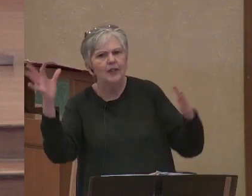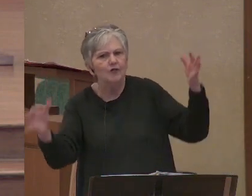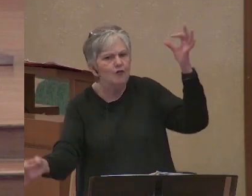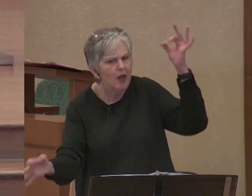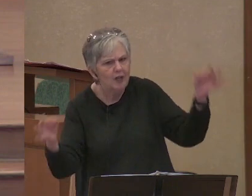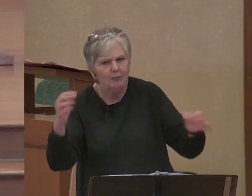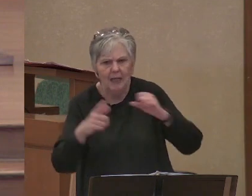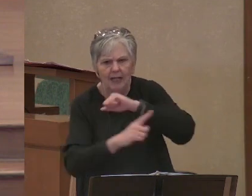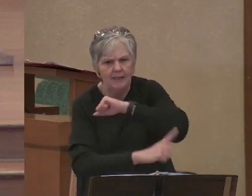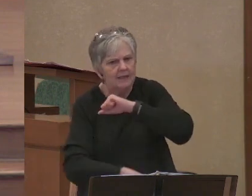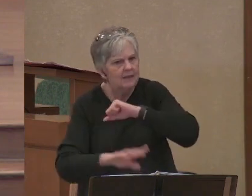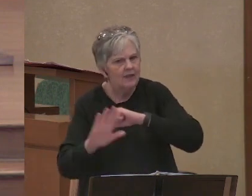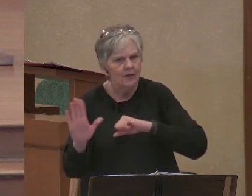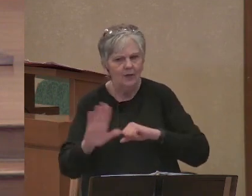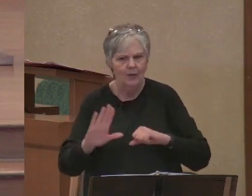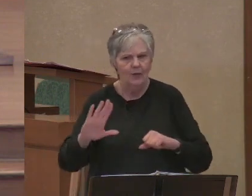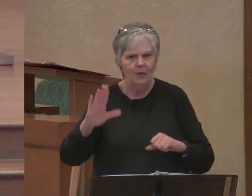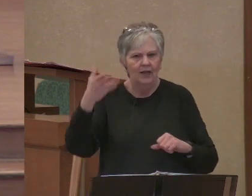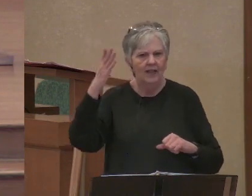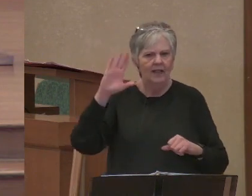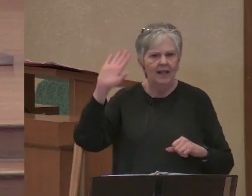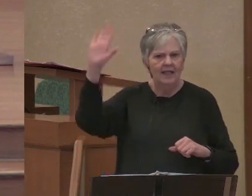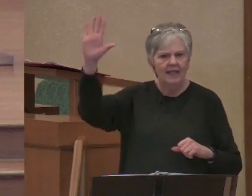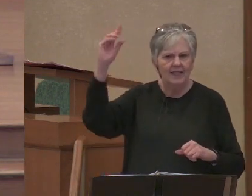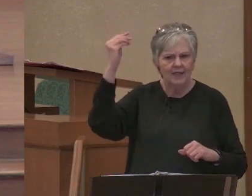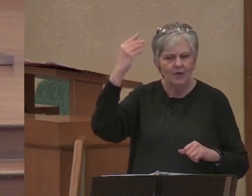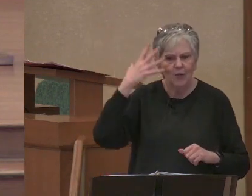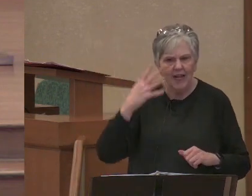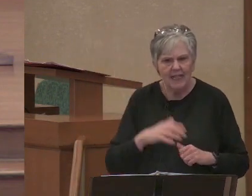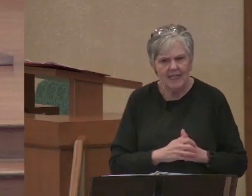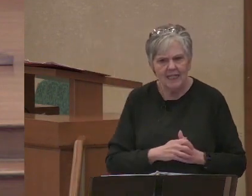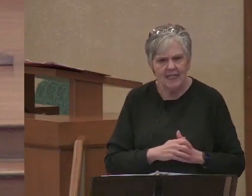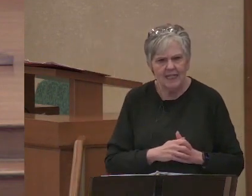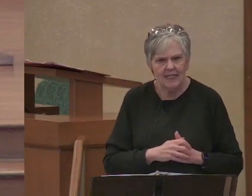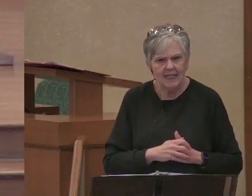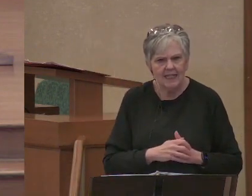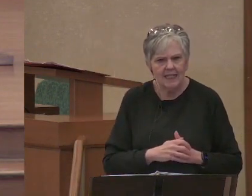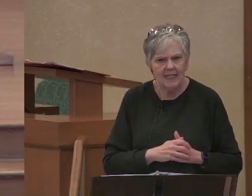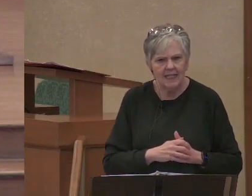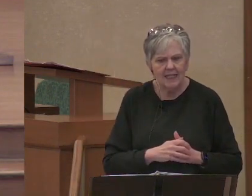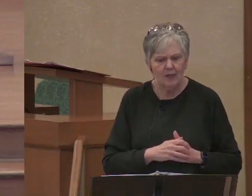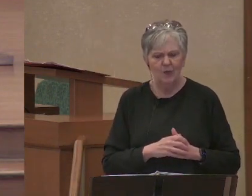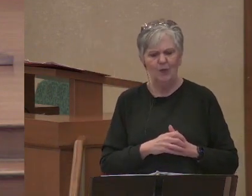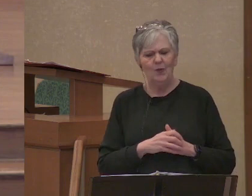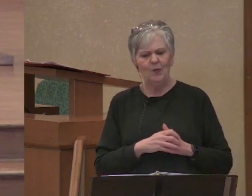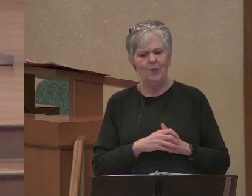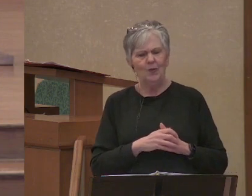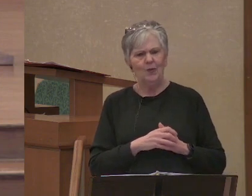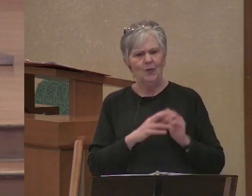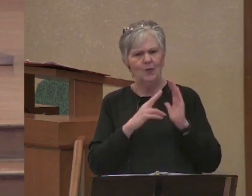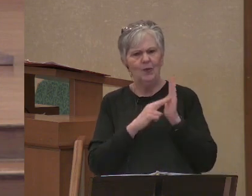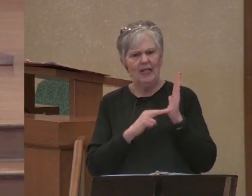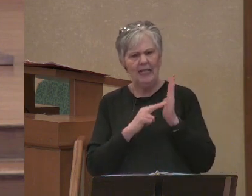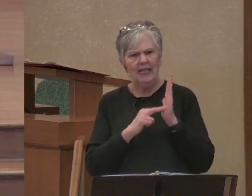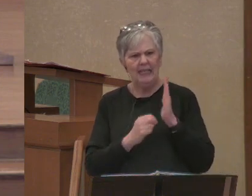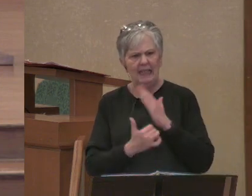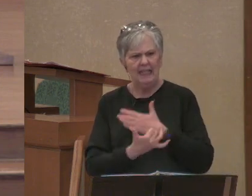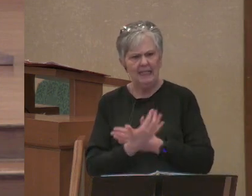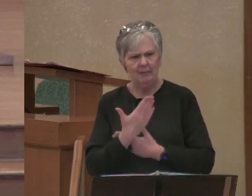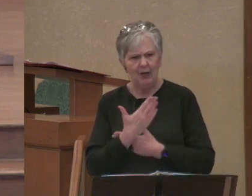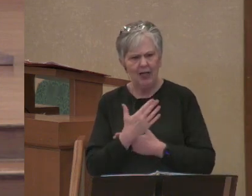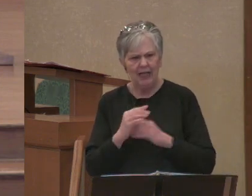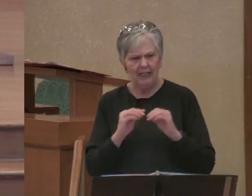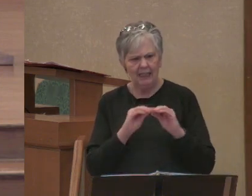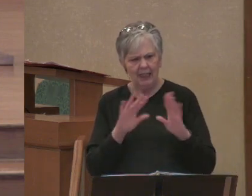God's grace. Perhaps shaken a bit by this morning's reading, let you be clear in